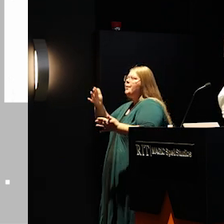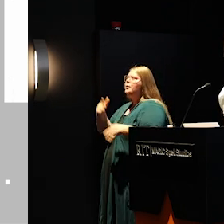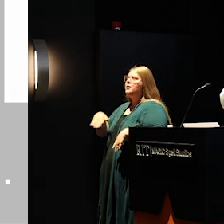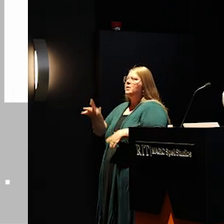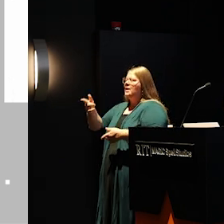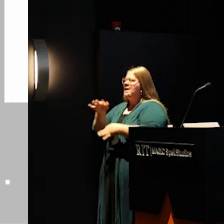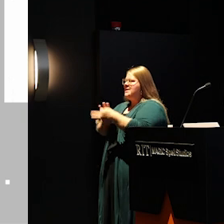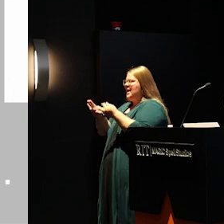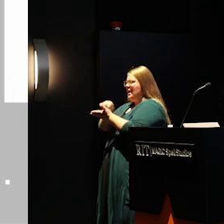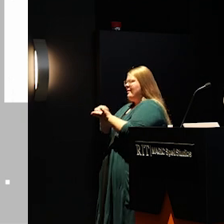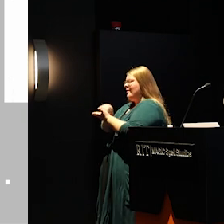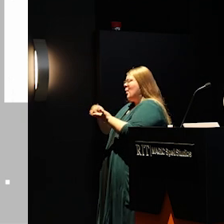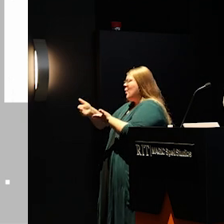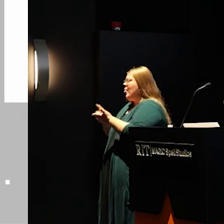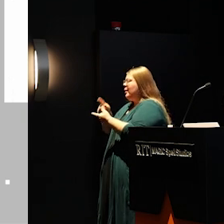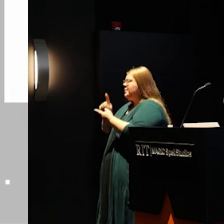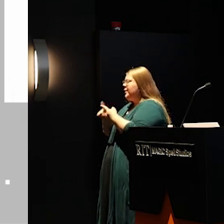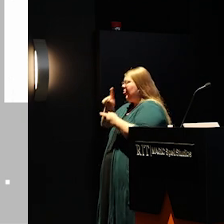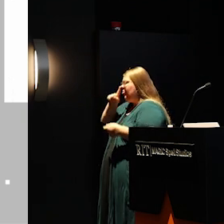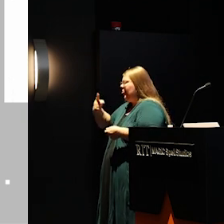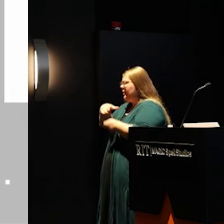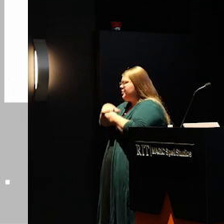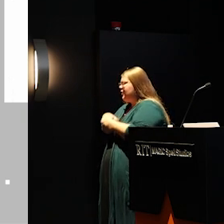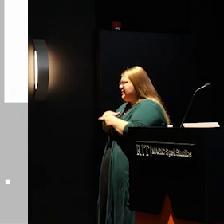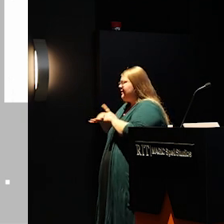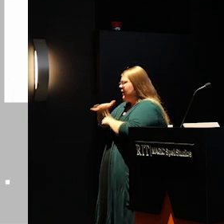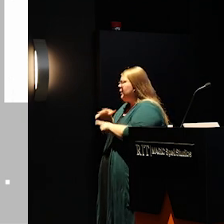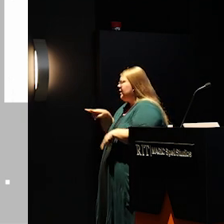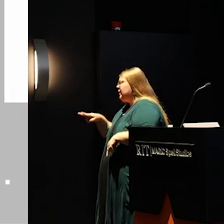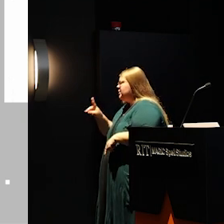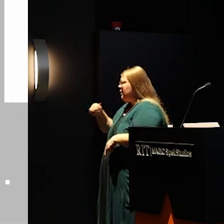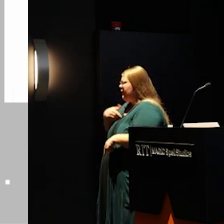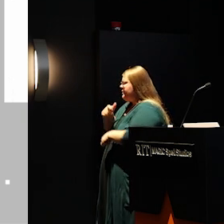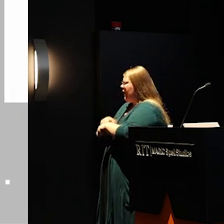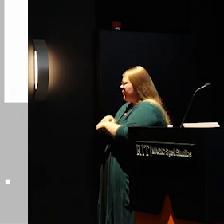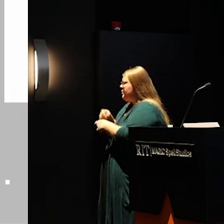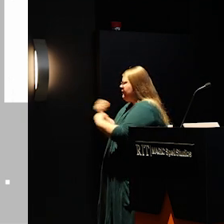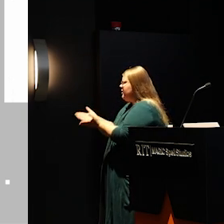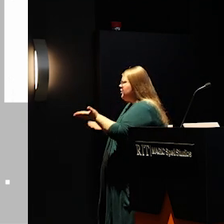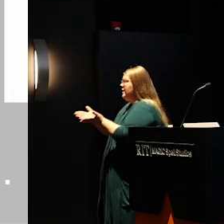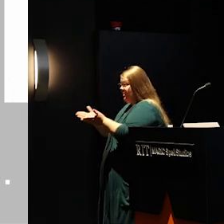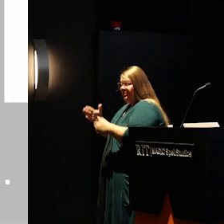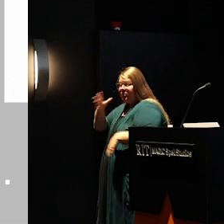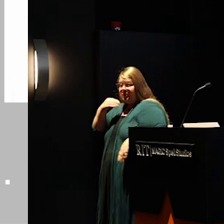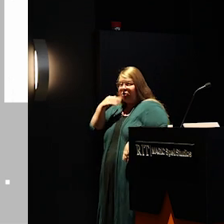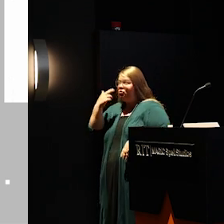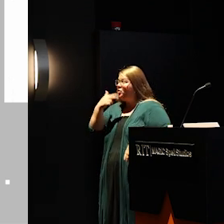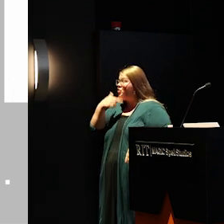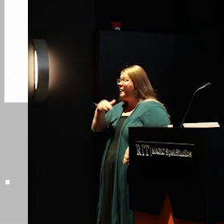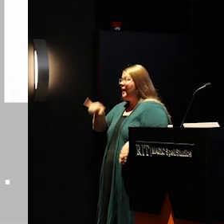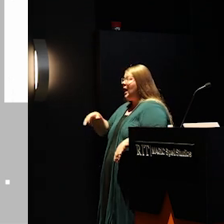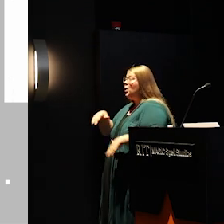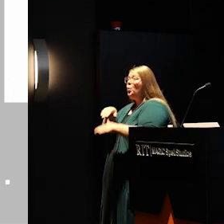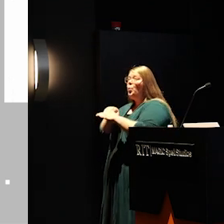apathetic, don't give a hoot palace," or "Welcome to stressed out garden, let me see if I have time for you." Have you been to restaurants that do that? Right? They